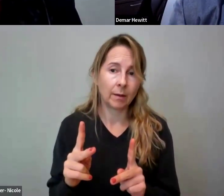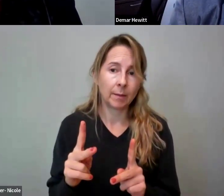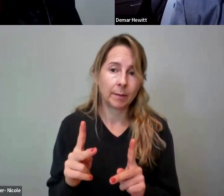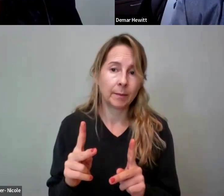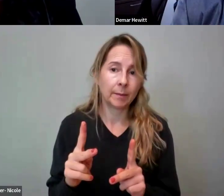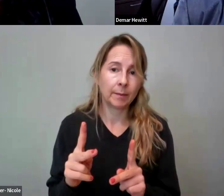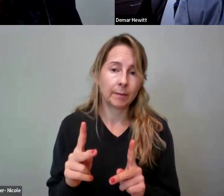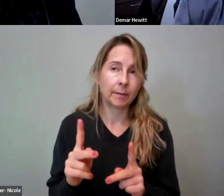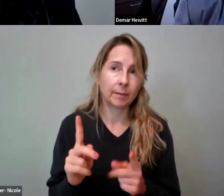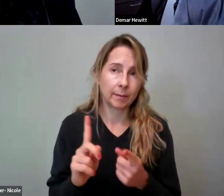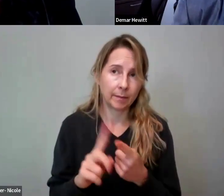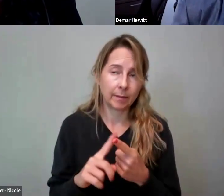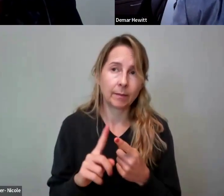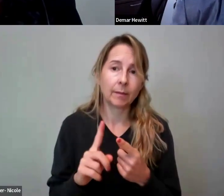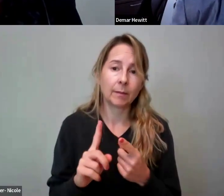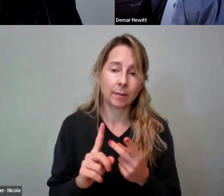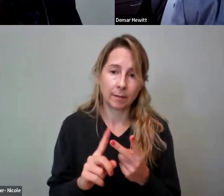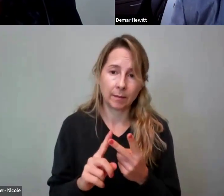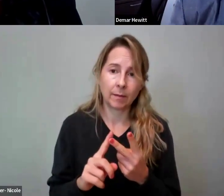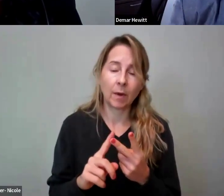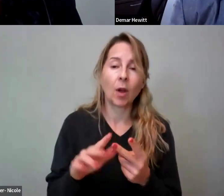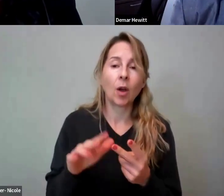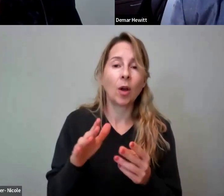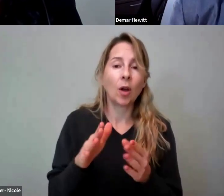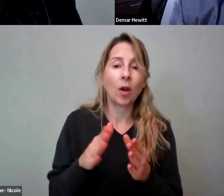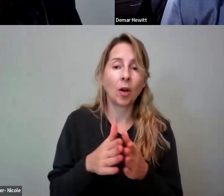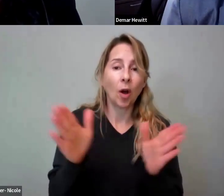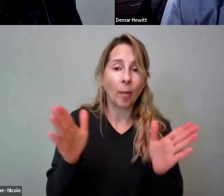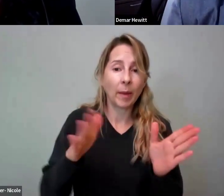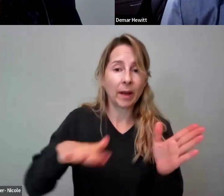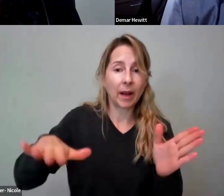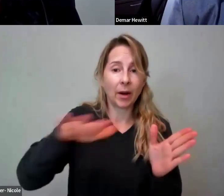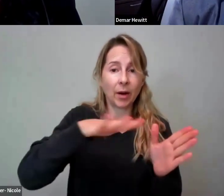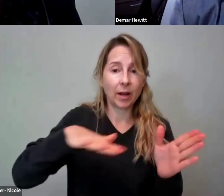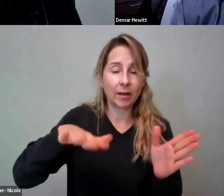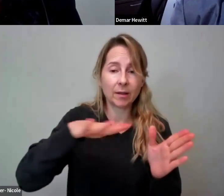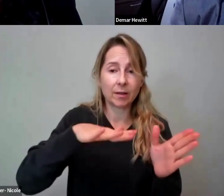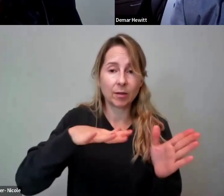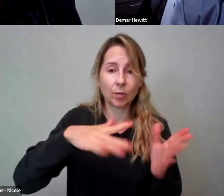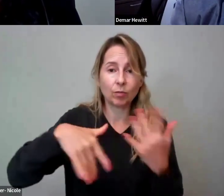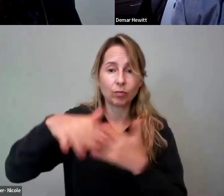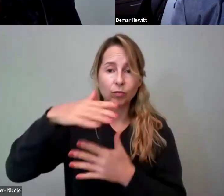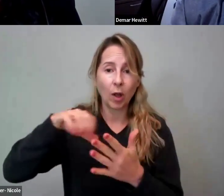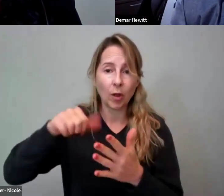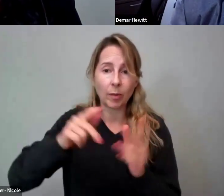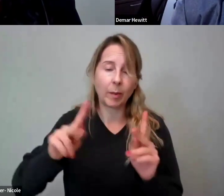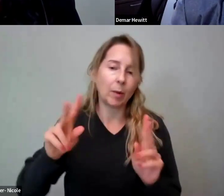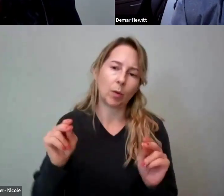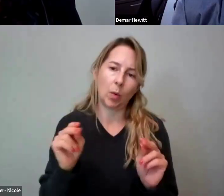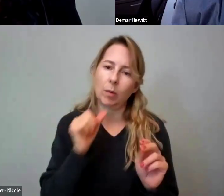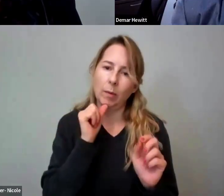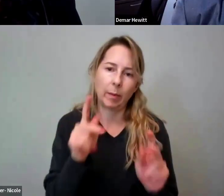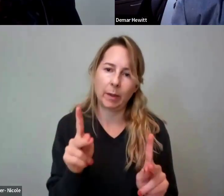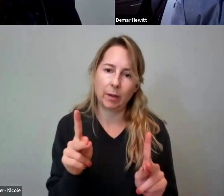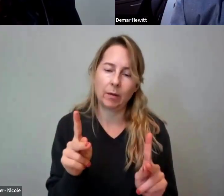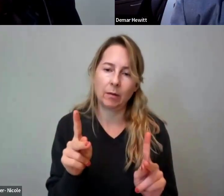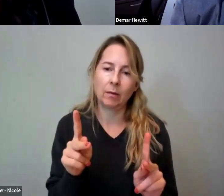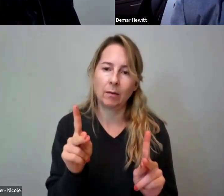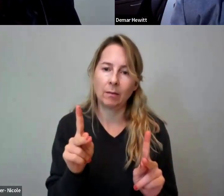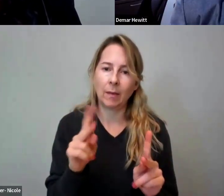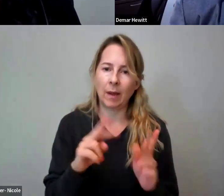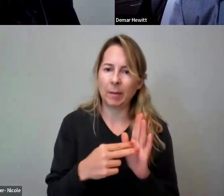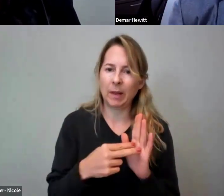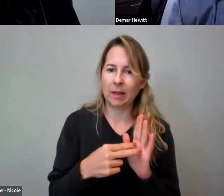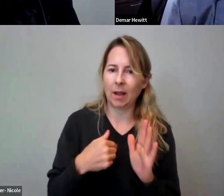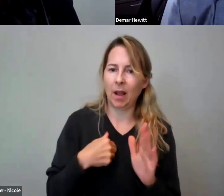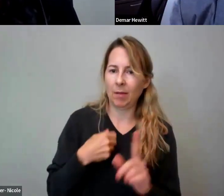So there's that. In the common areas, no, it's not. Because in common areas, you are now imposing